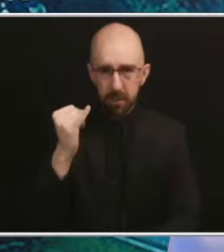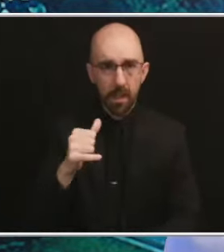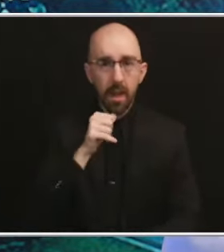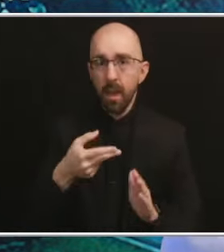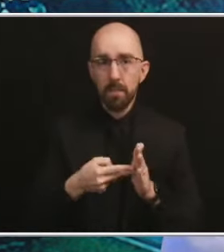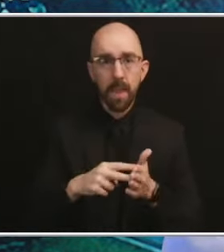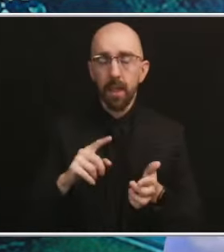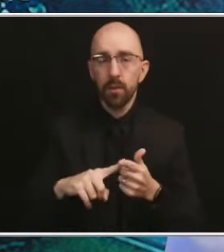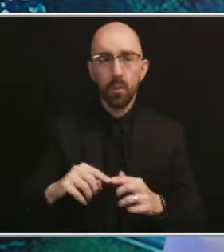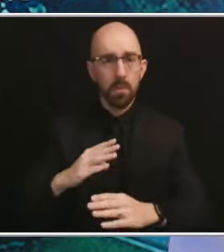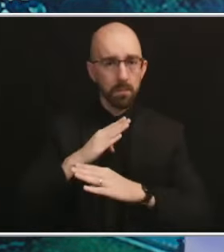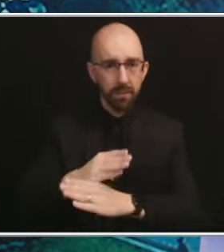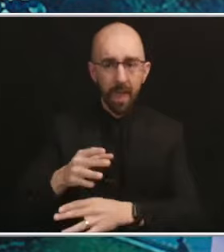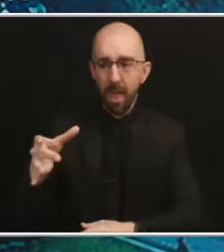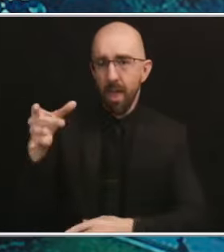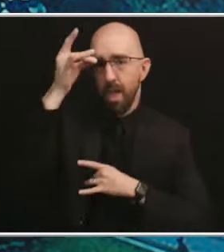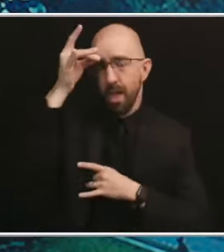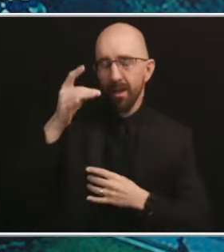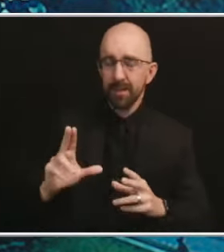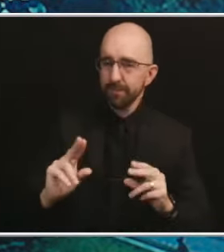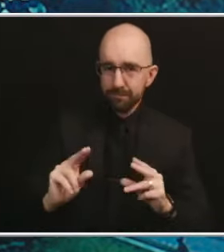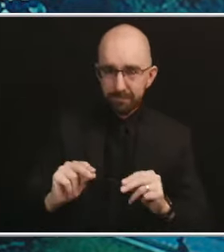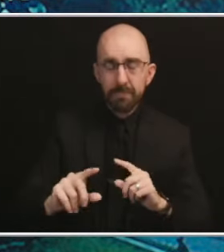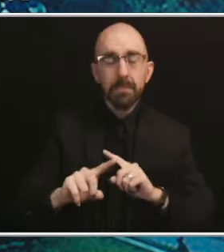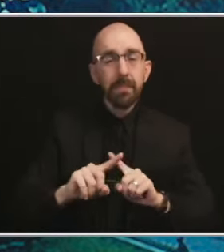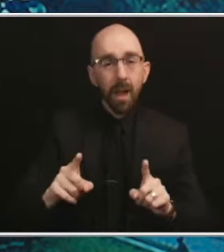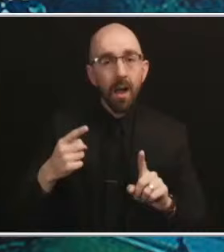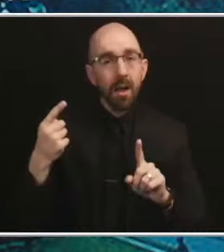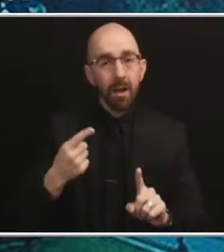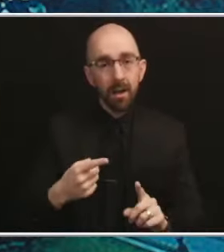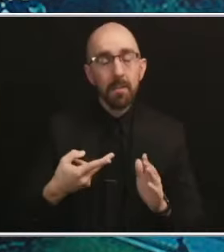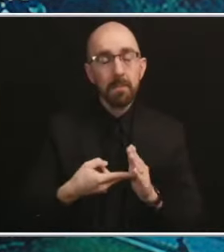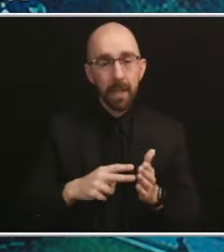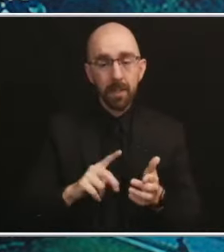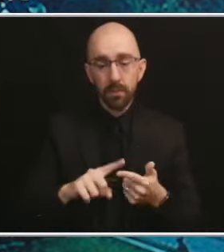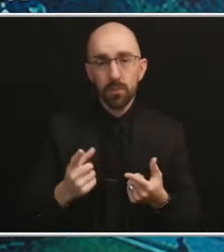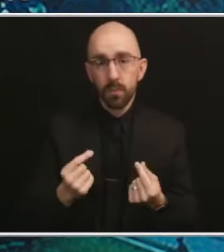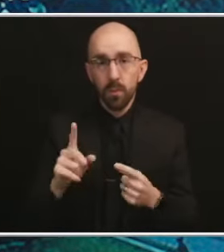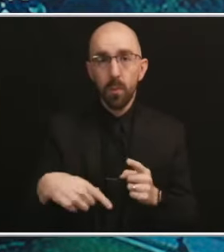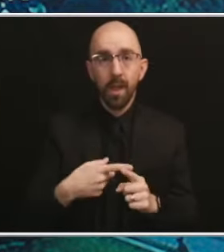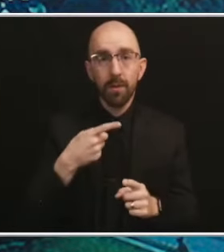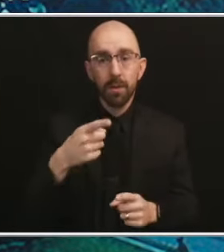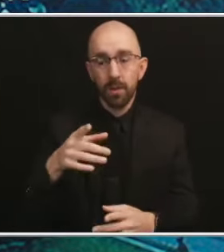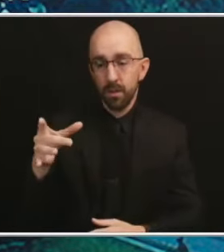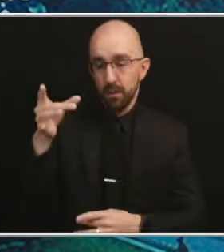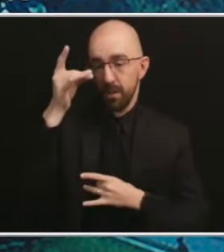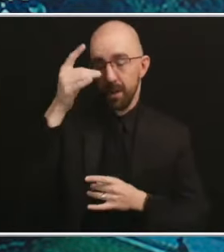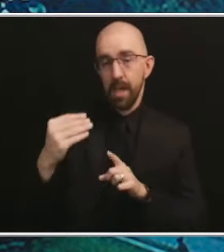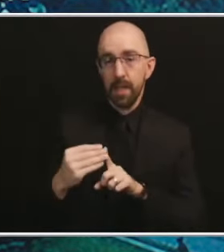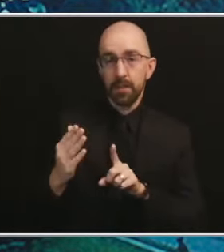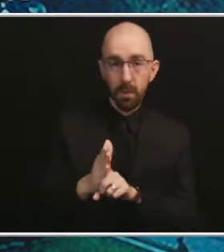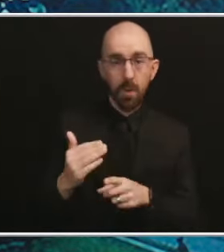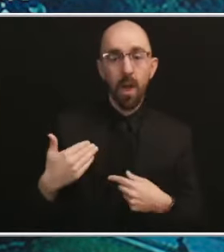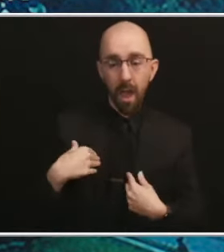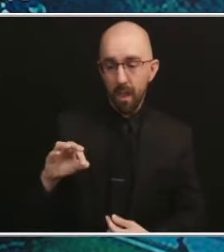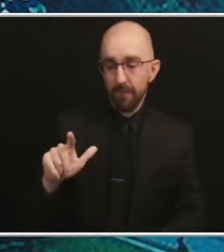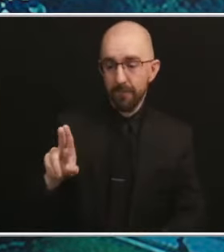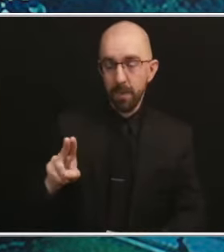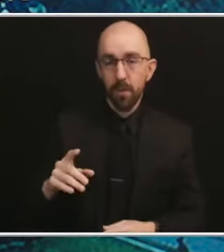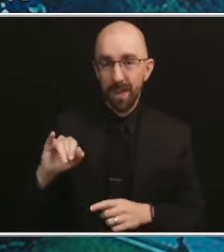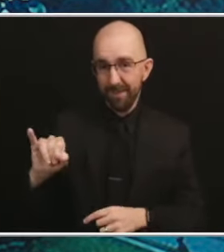stop you from getting the flu, but what it is meant to do is that when you are exposed and do have influenza infection,